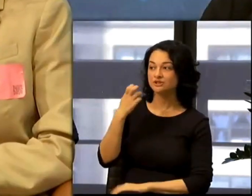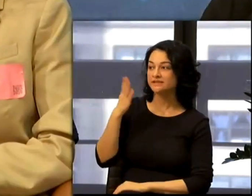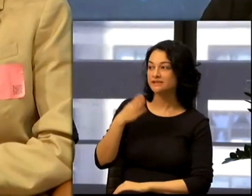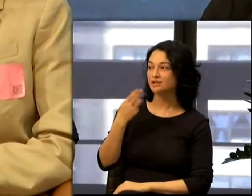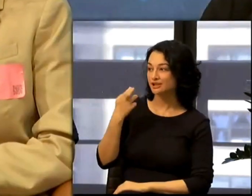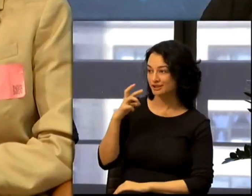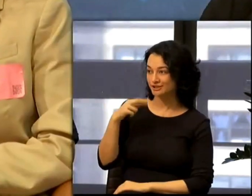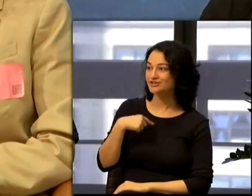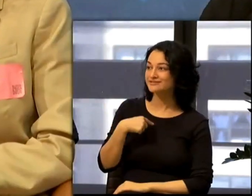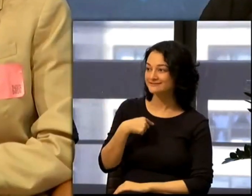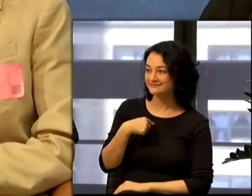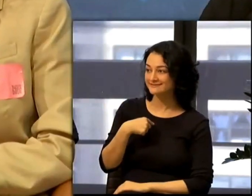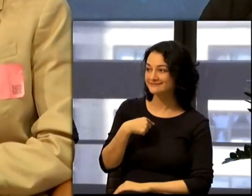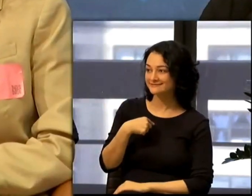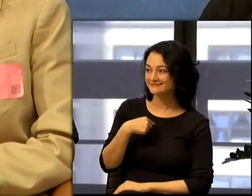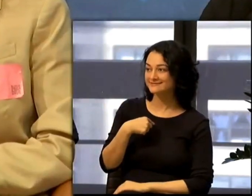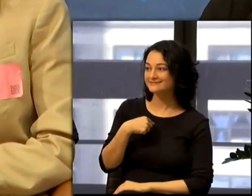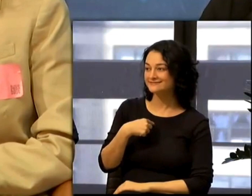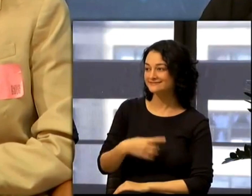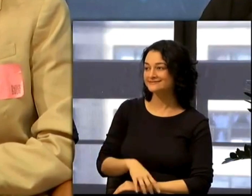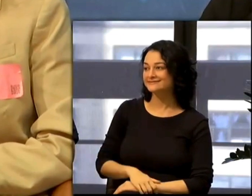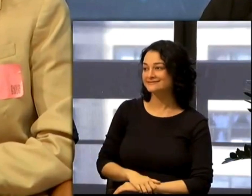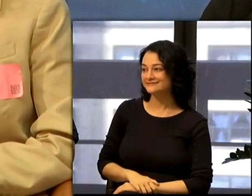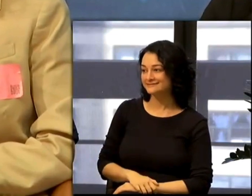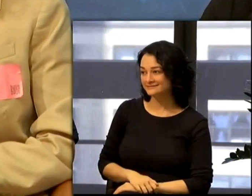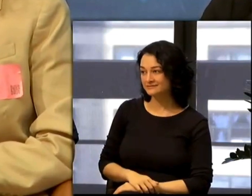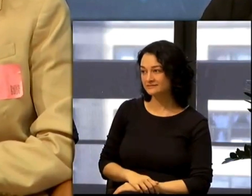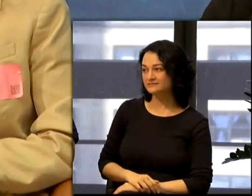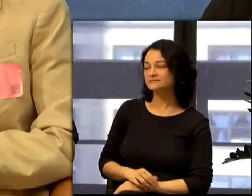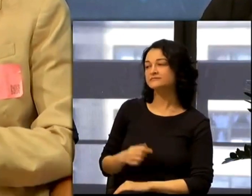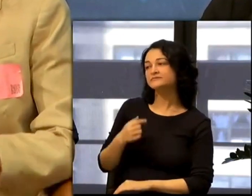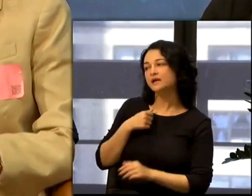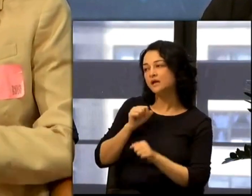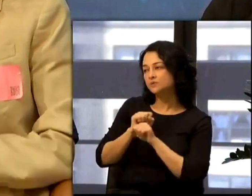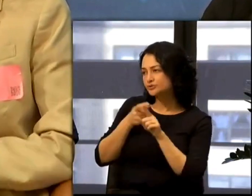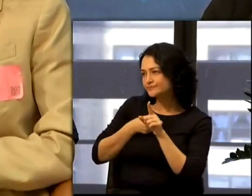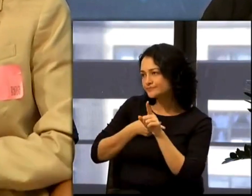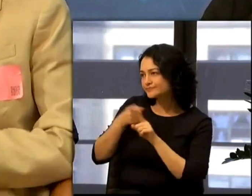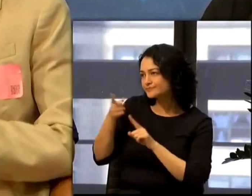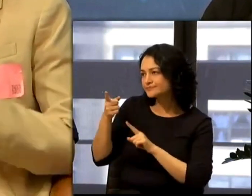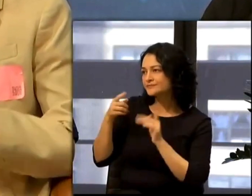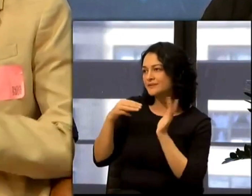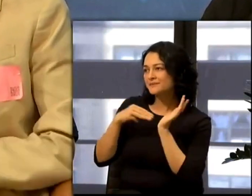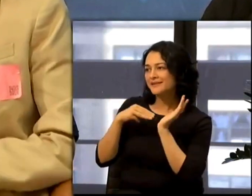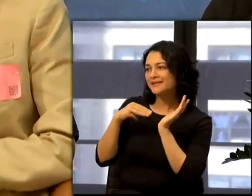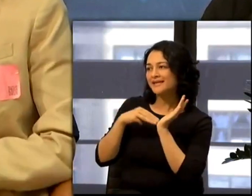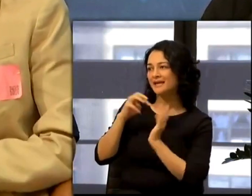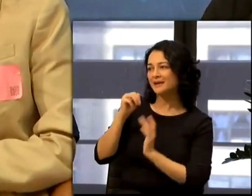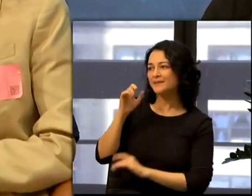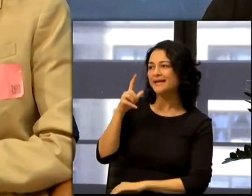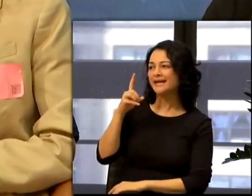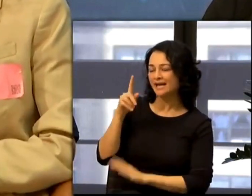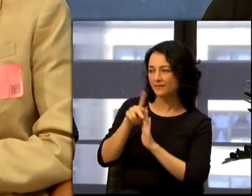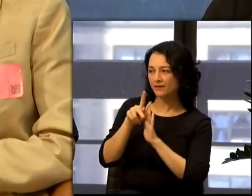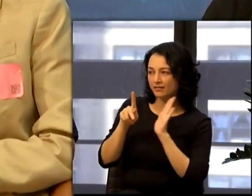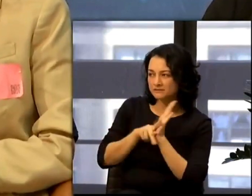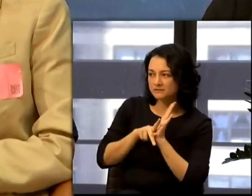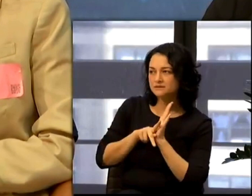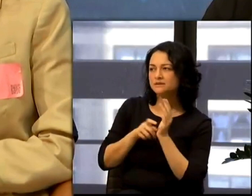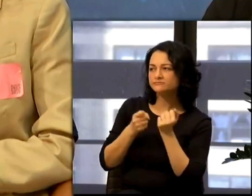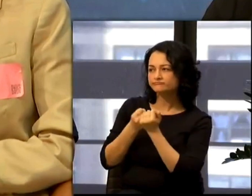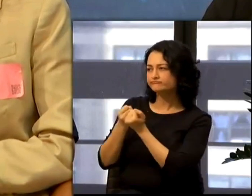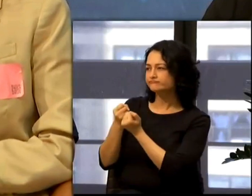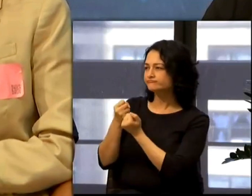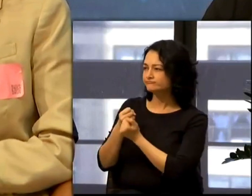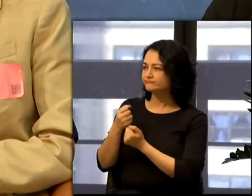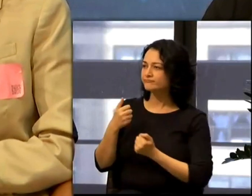and particularly Medicaid long-term services and supports, which is why if you read my article, I really focus on that. Justice